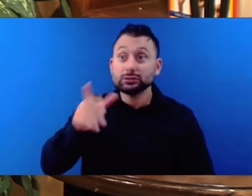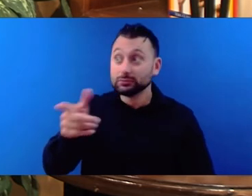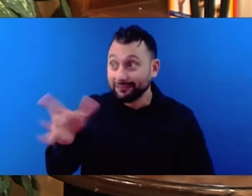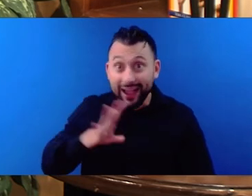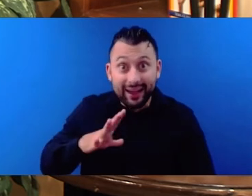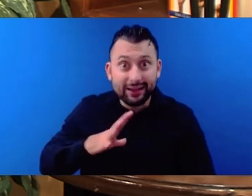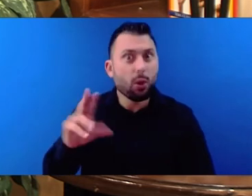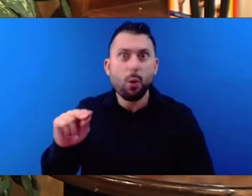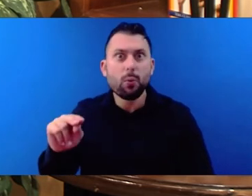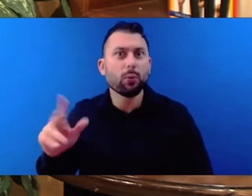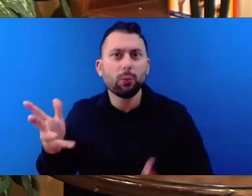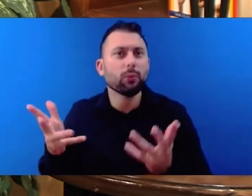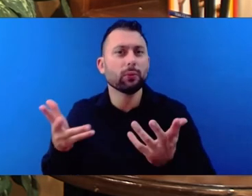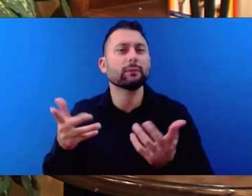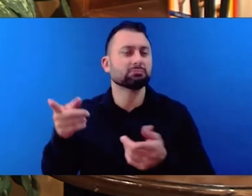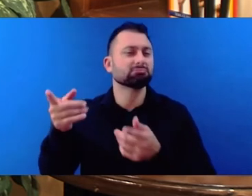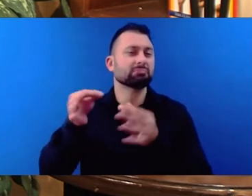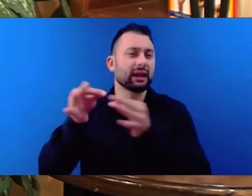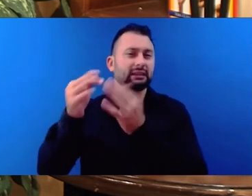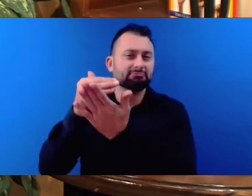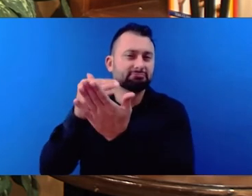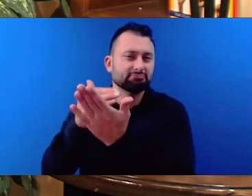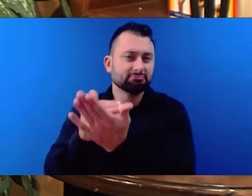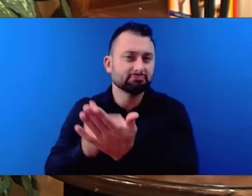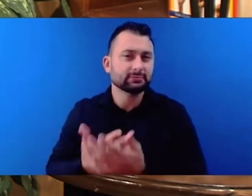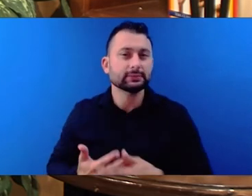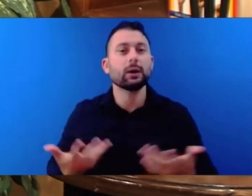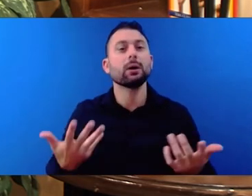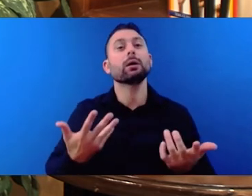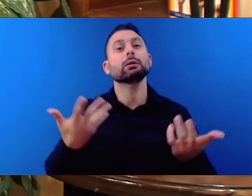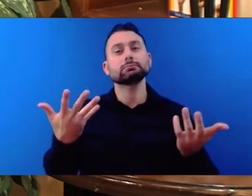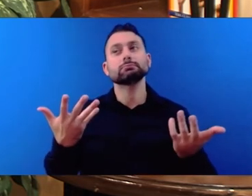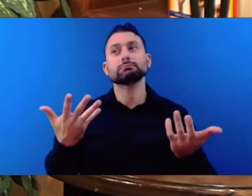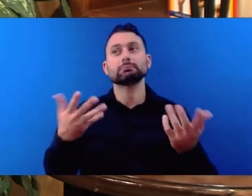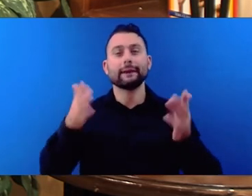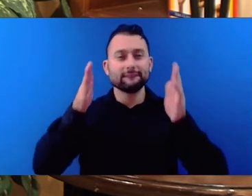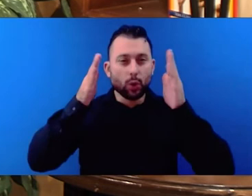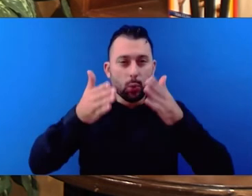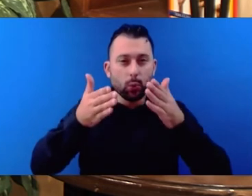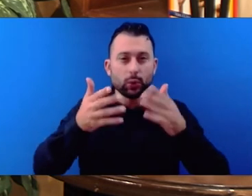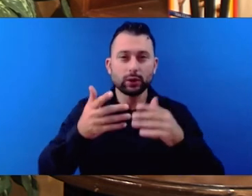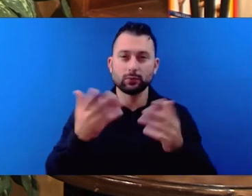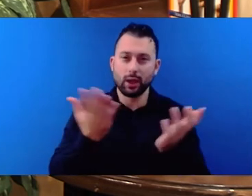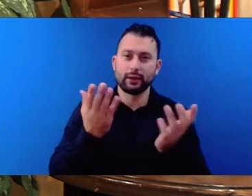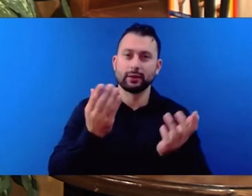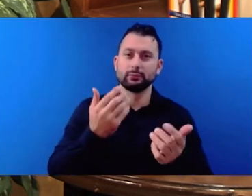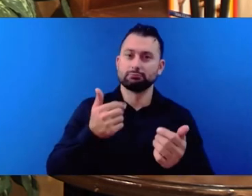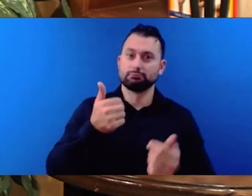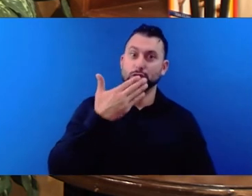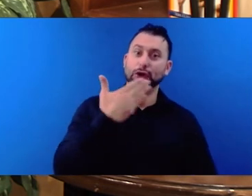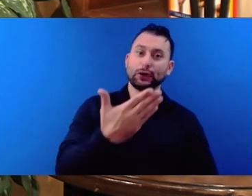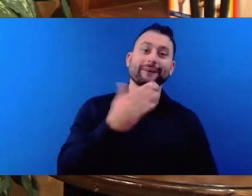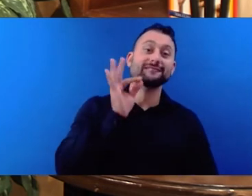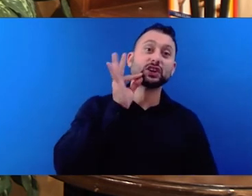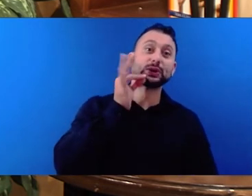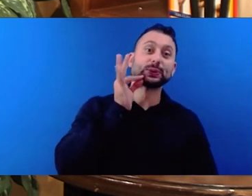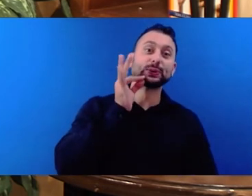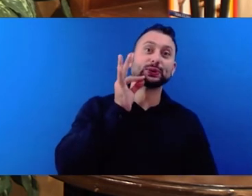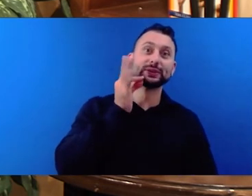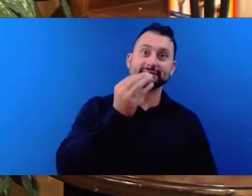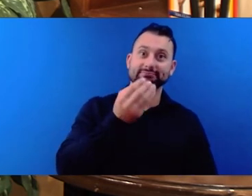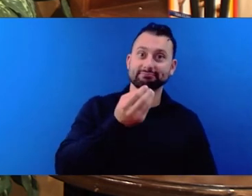on healthy fruits and vegetables, our lean proteins, chicken, fish,